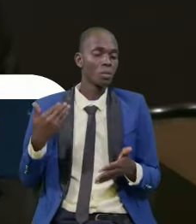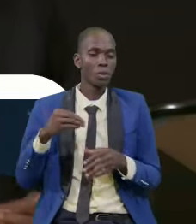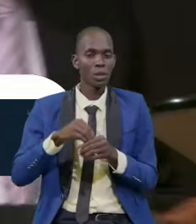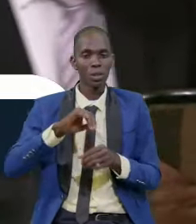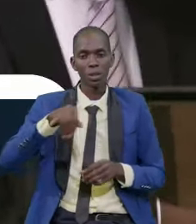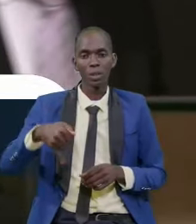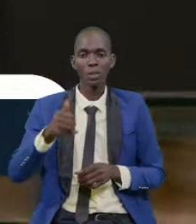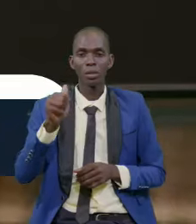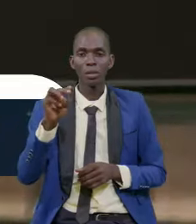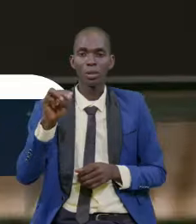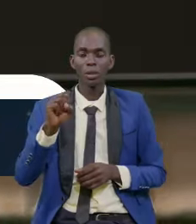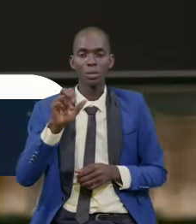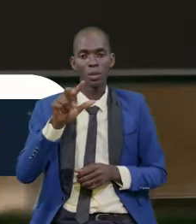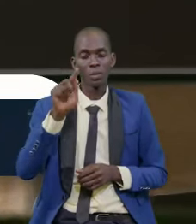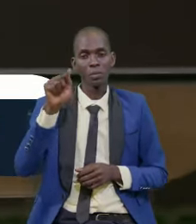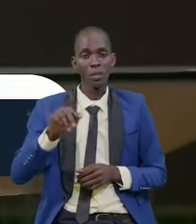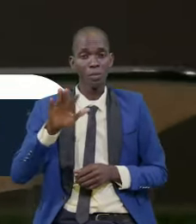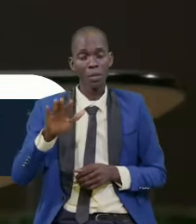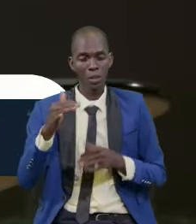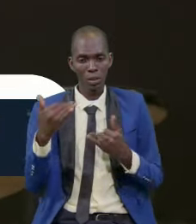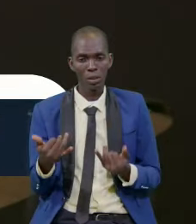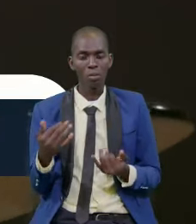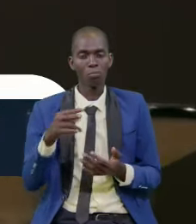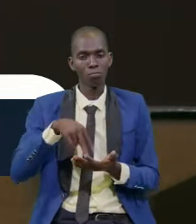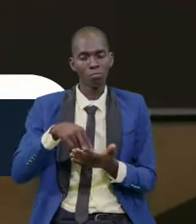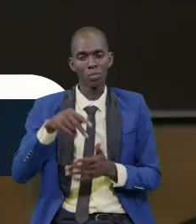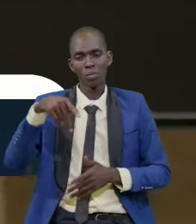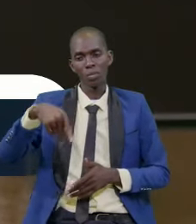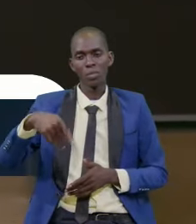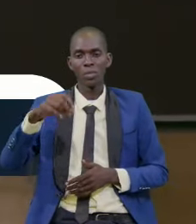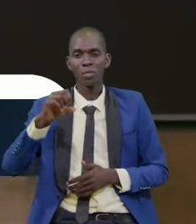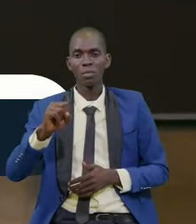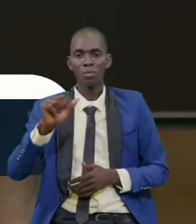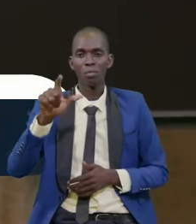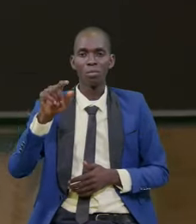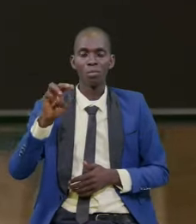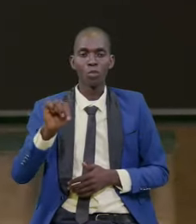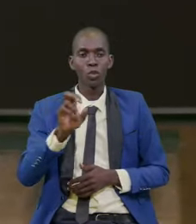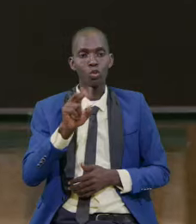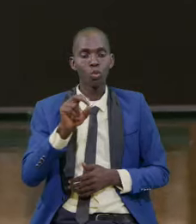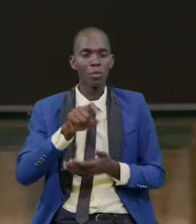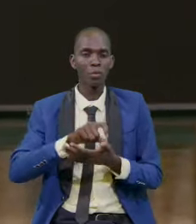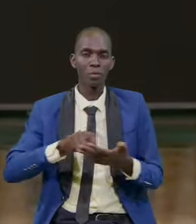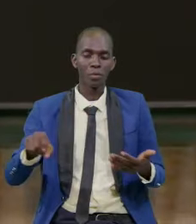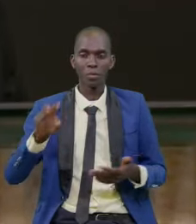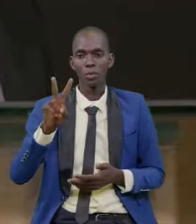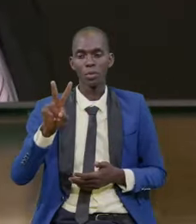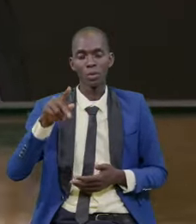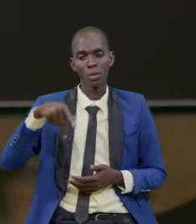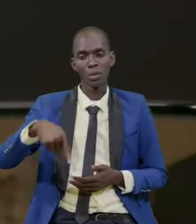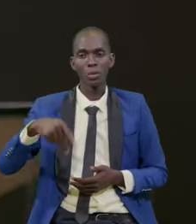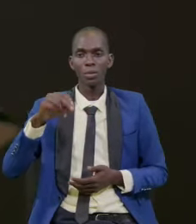already. Look at Psalm 12, and we're reading from verse 2.